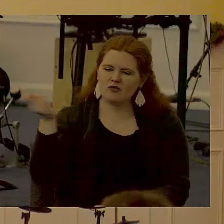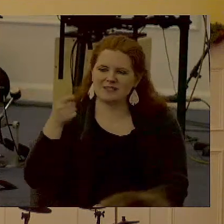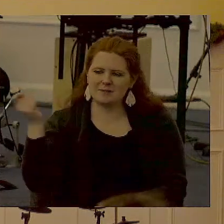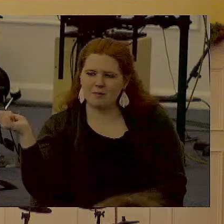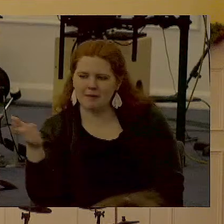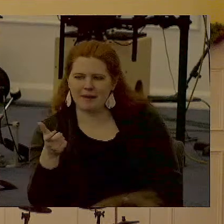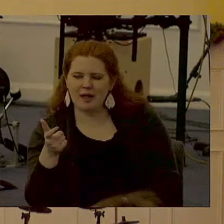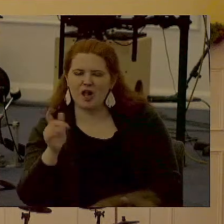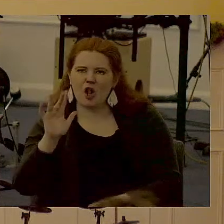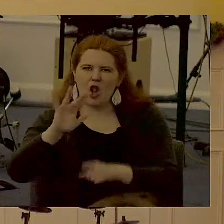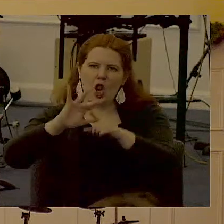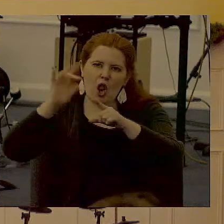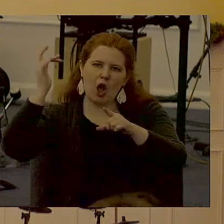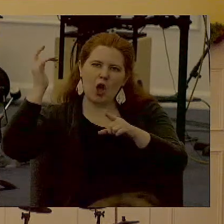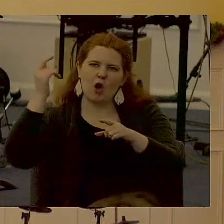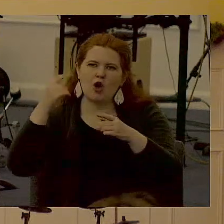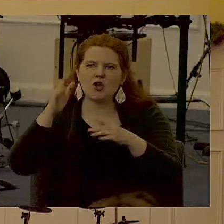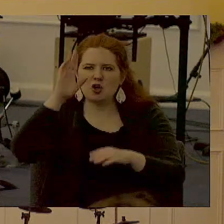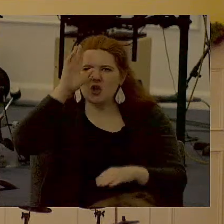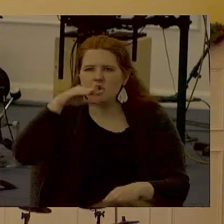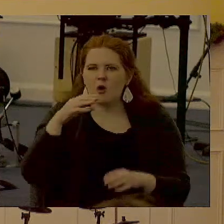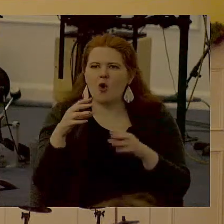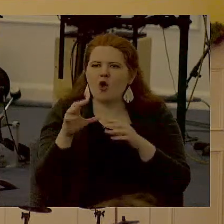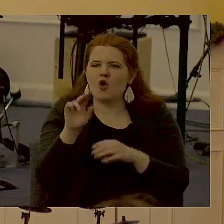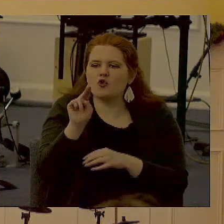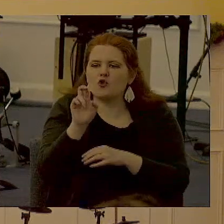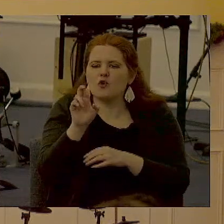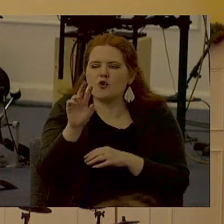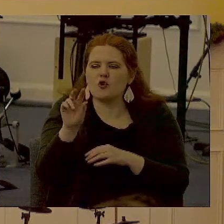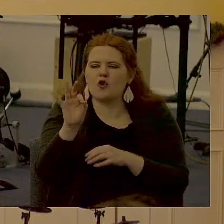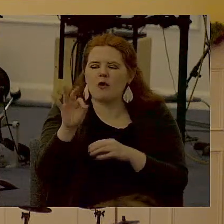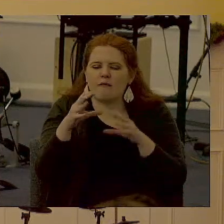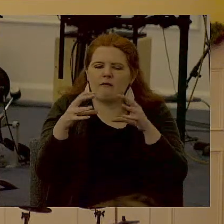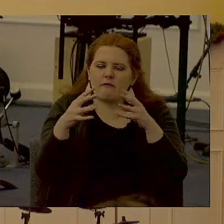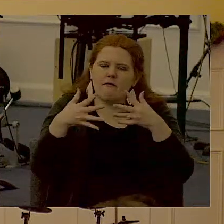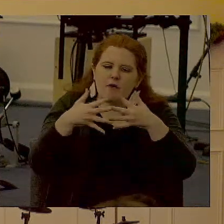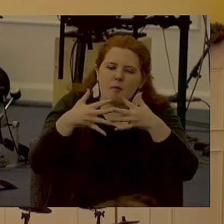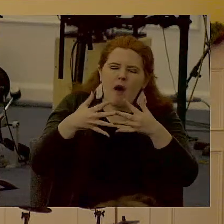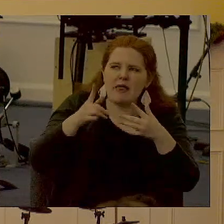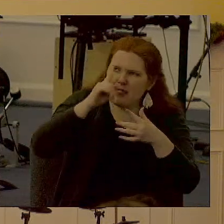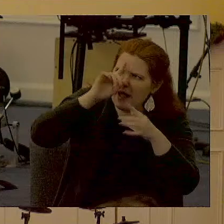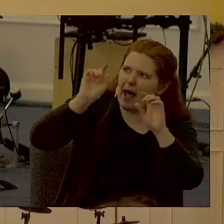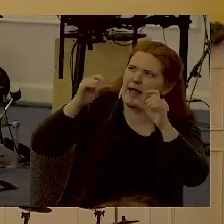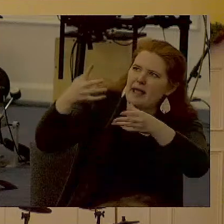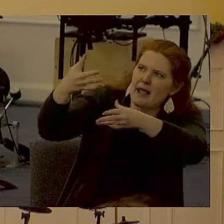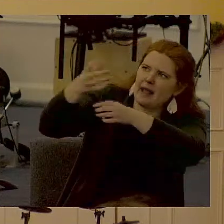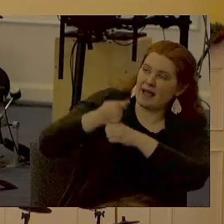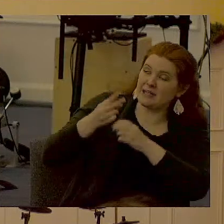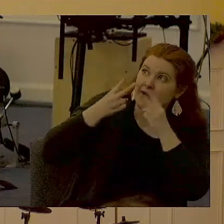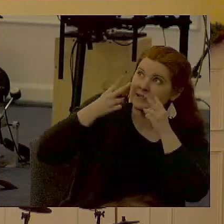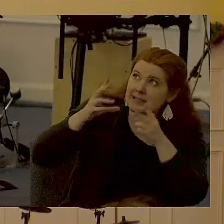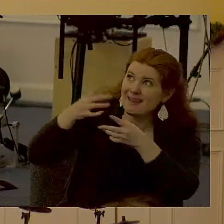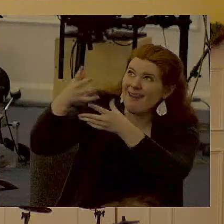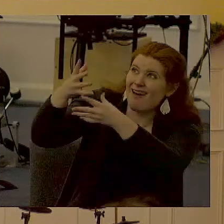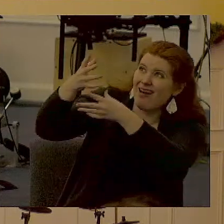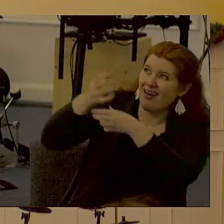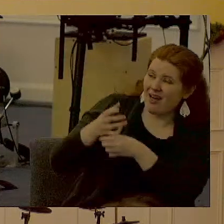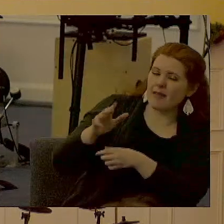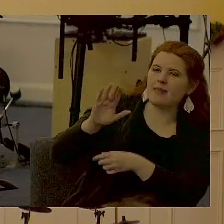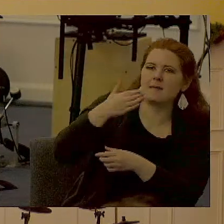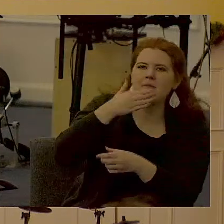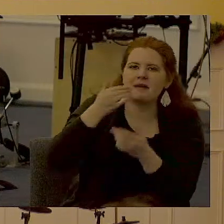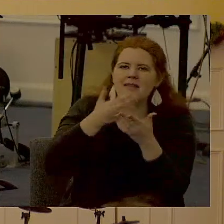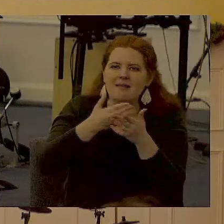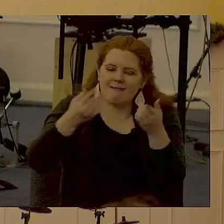glow in the dark, or one of those Nerf footballs that are glow in the dark, and you think, I can catch this because I can see it. And the best thing